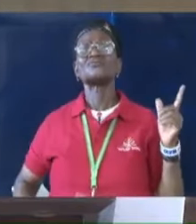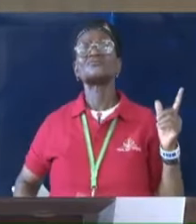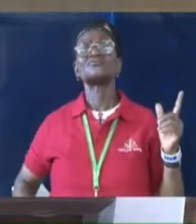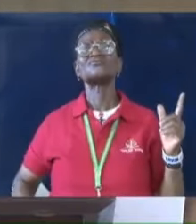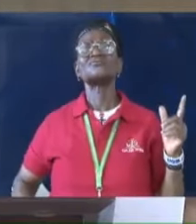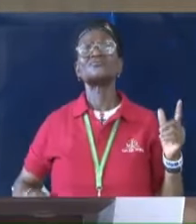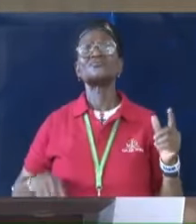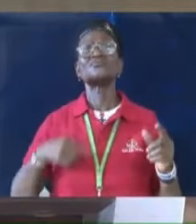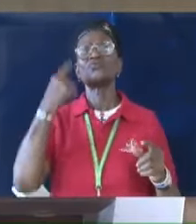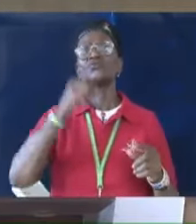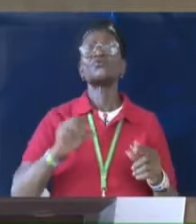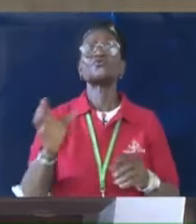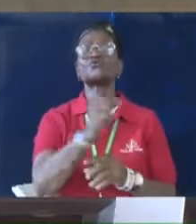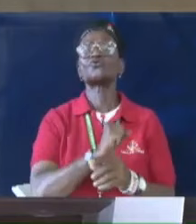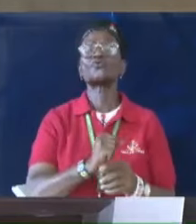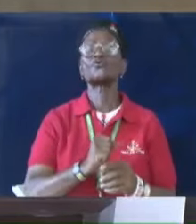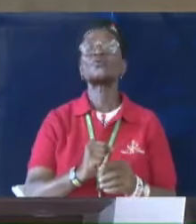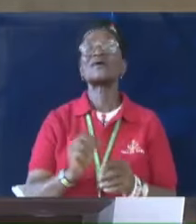who took care of a lion.